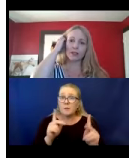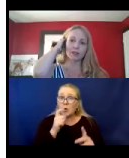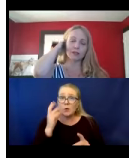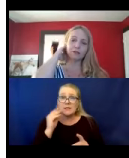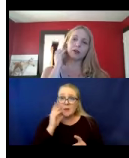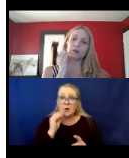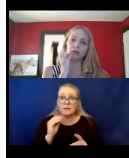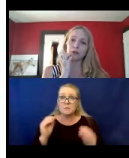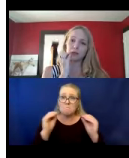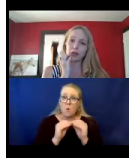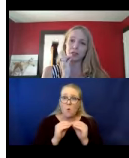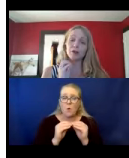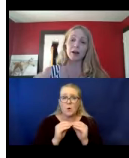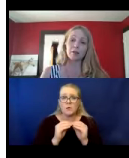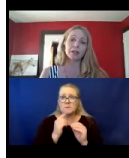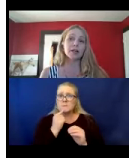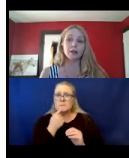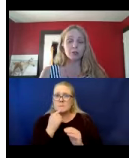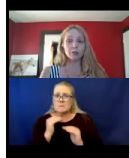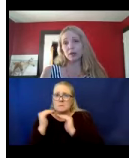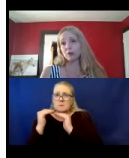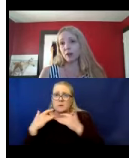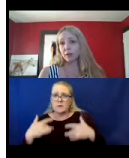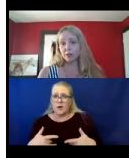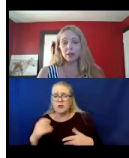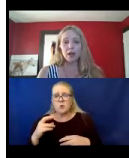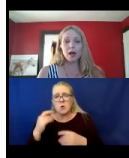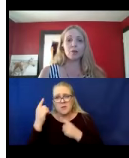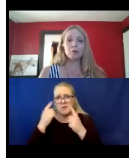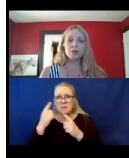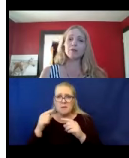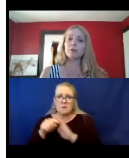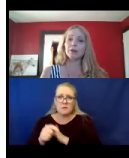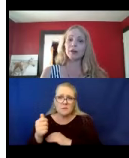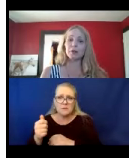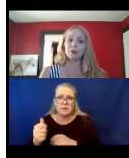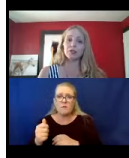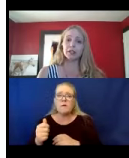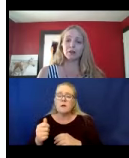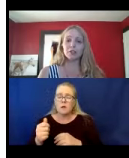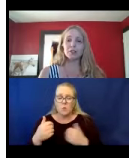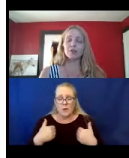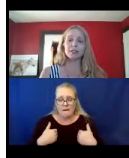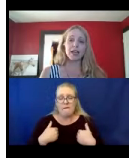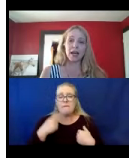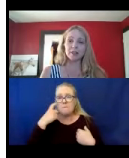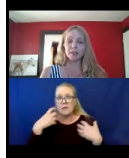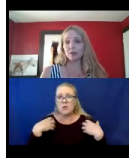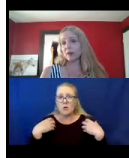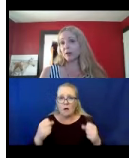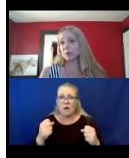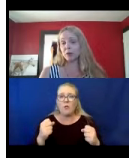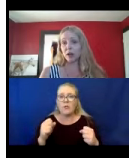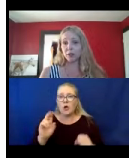more extensive level of depression or having any kind of suicidal thoughts, we do have a mental health urgent care center. It's at